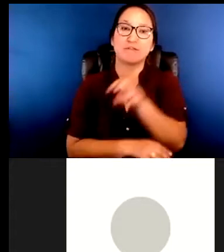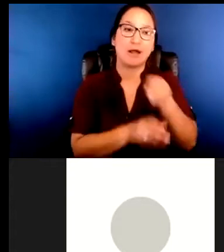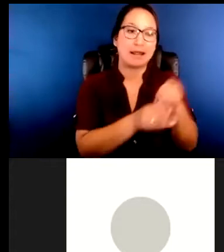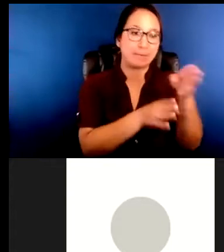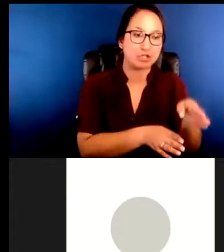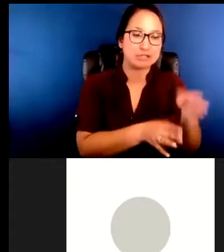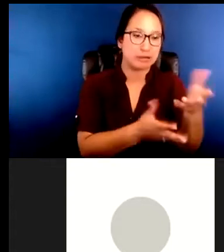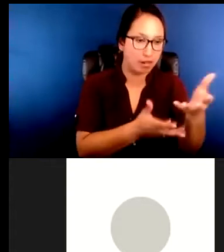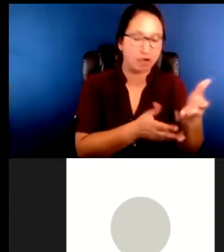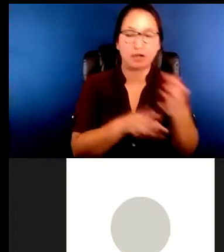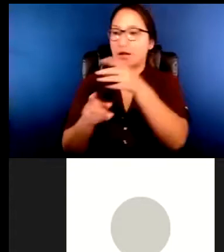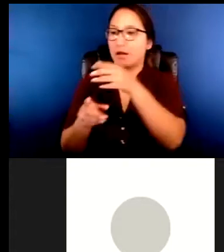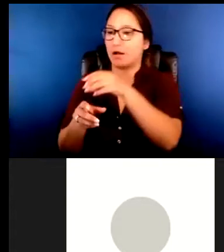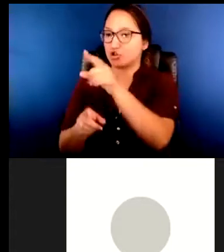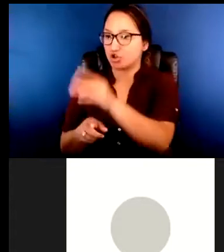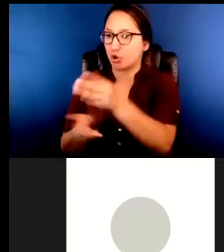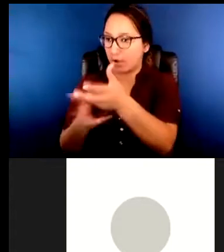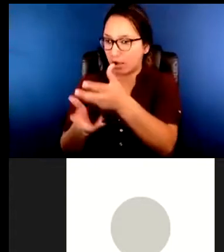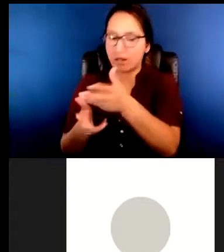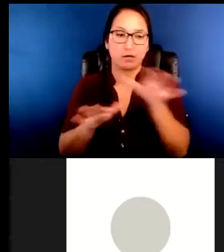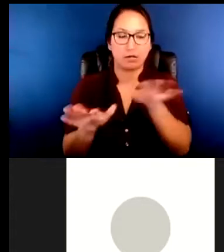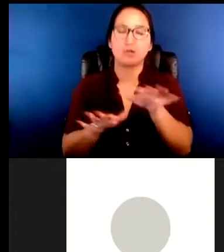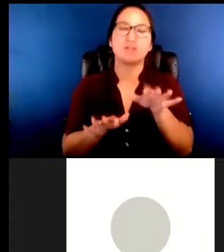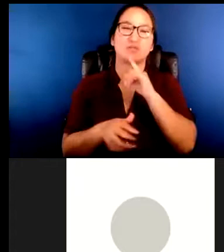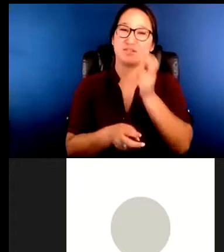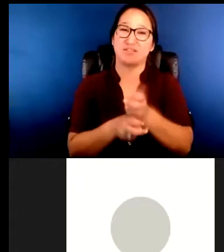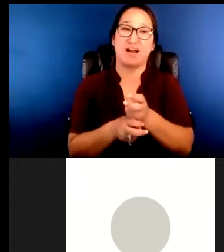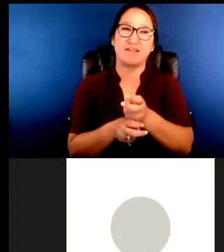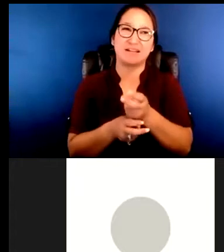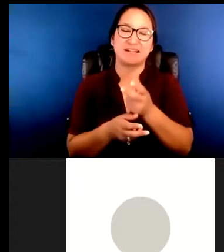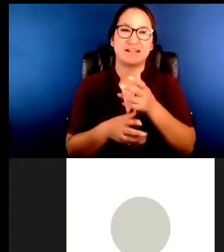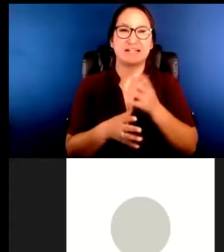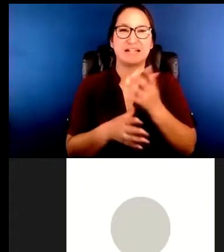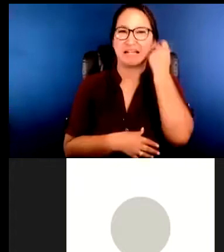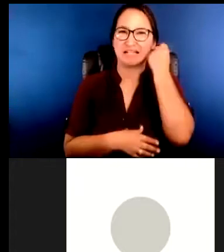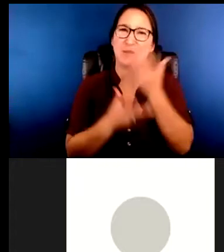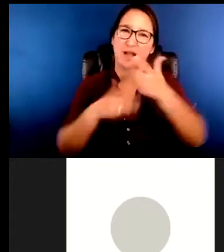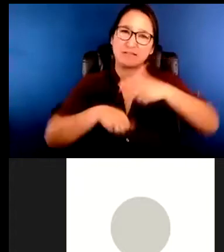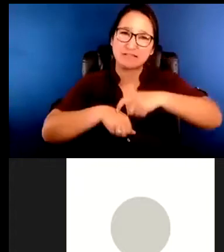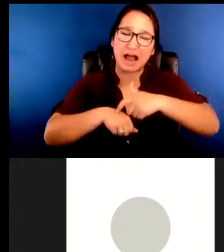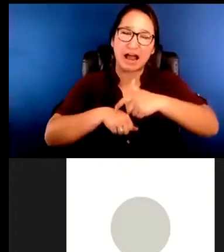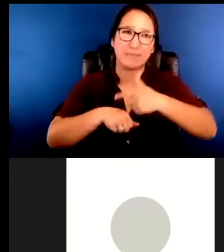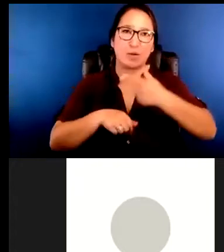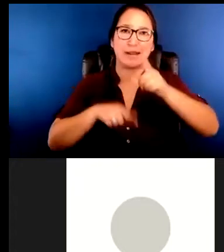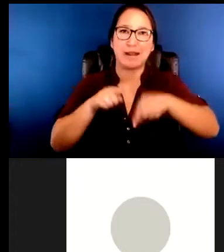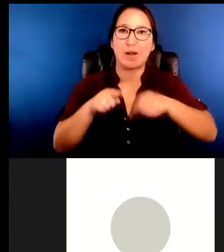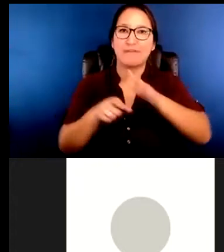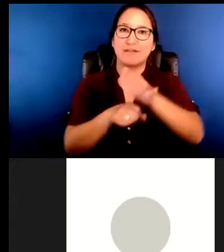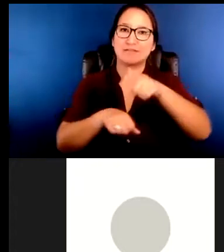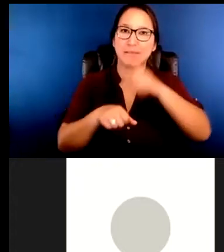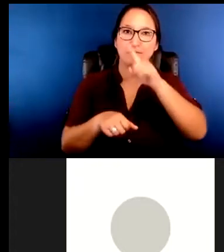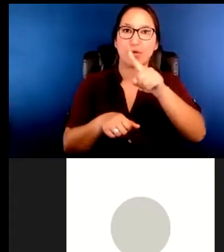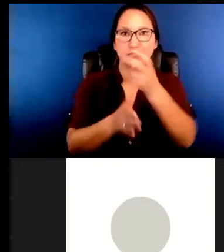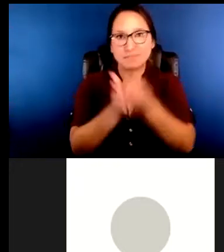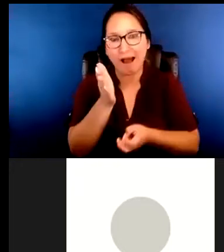there just seems to be that disconnect. And so you just can't really dive into a lot of stuff sometimes that I feel you should be able to, or you'd want to, especially in social